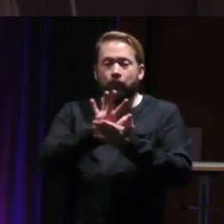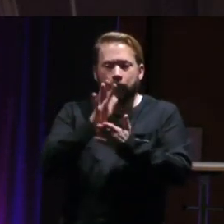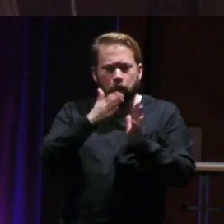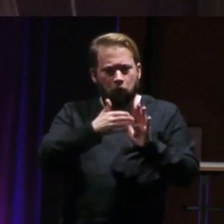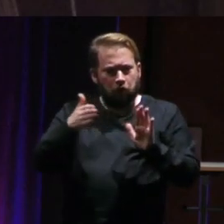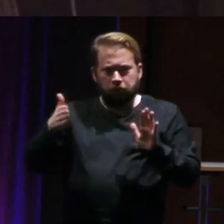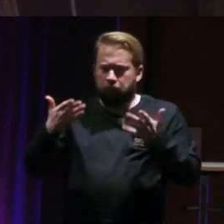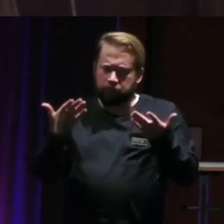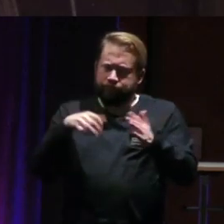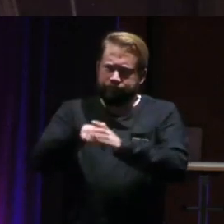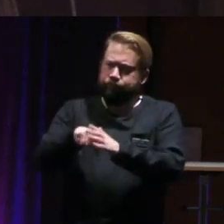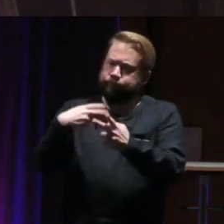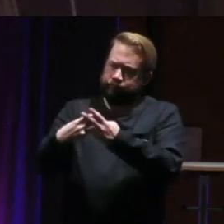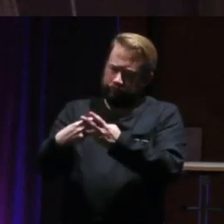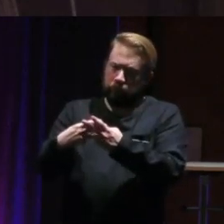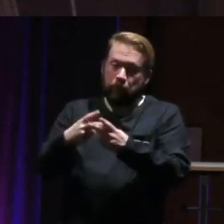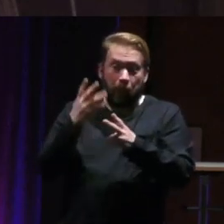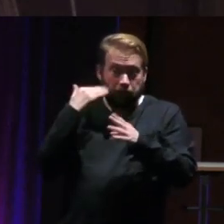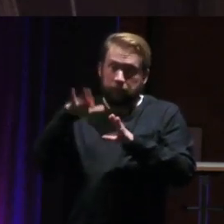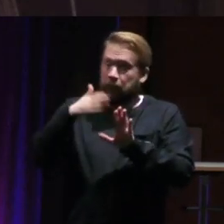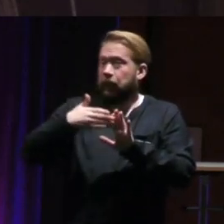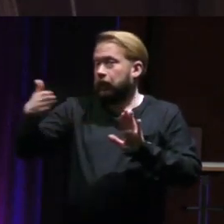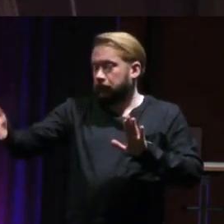and probably more.